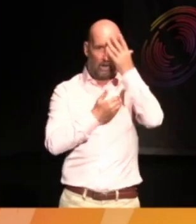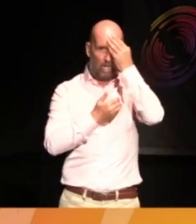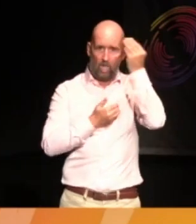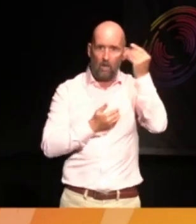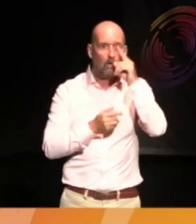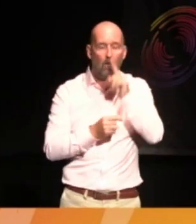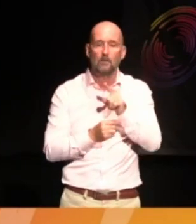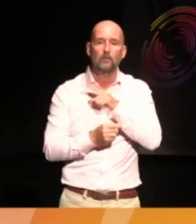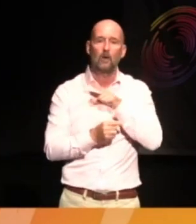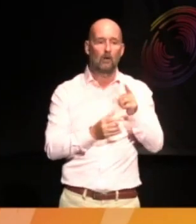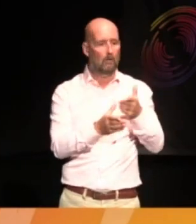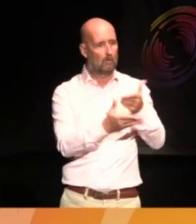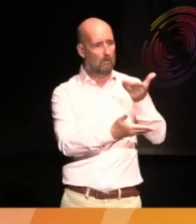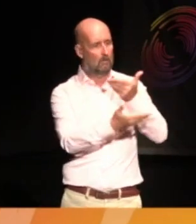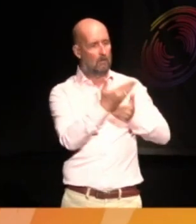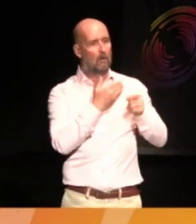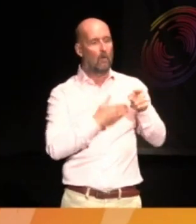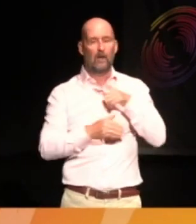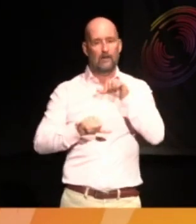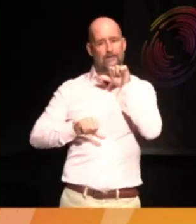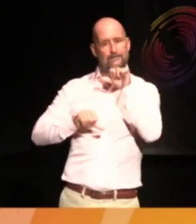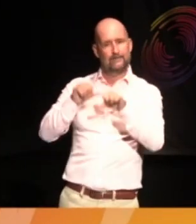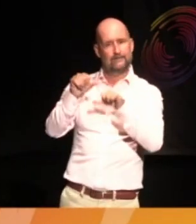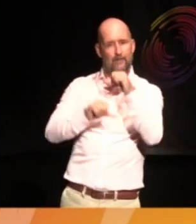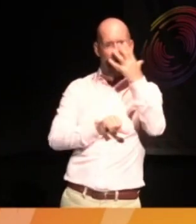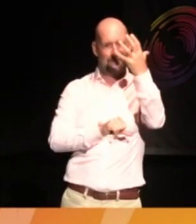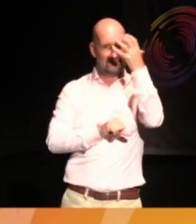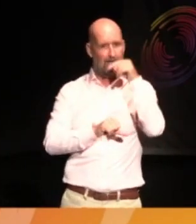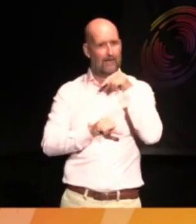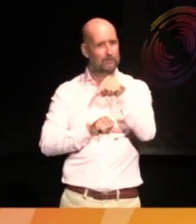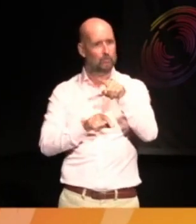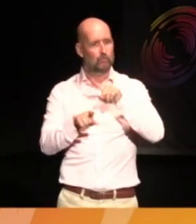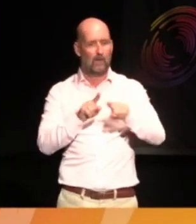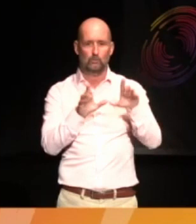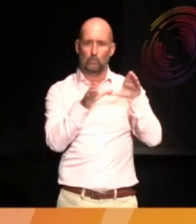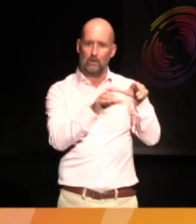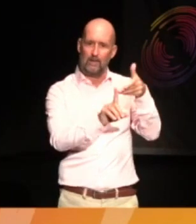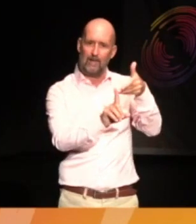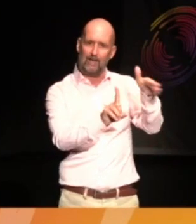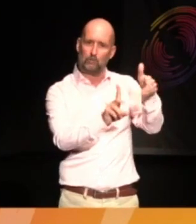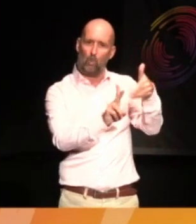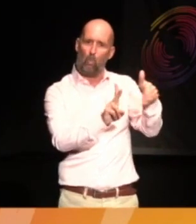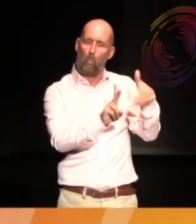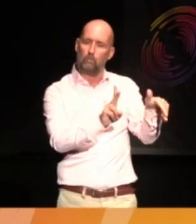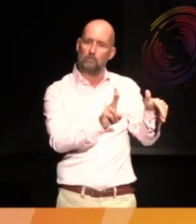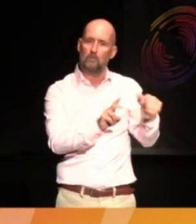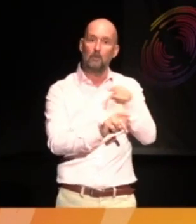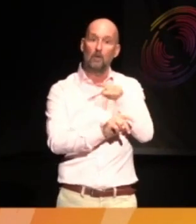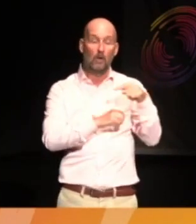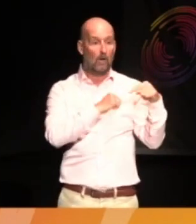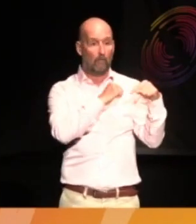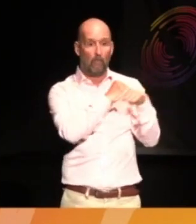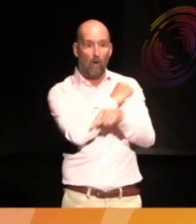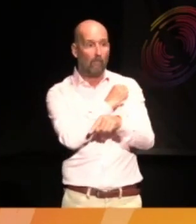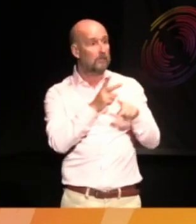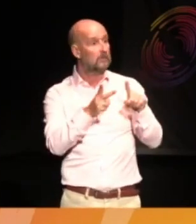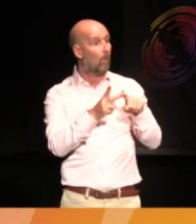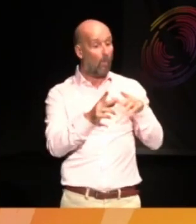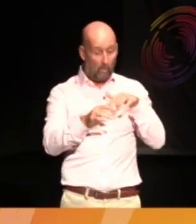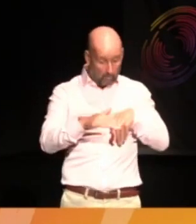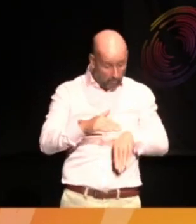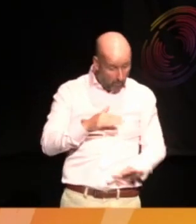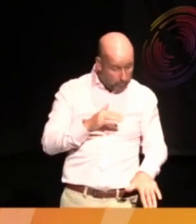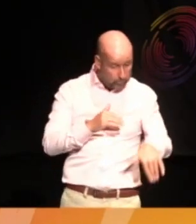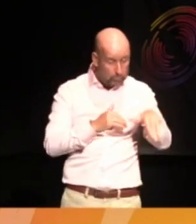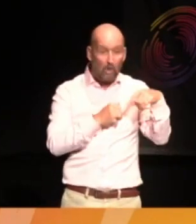first-hand accounts of systemic state action to exclude. If you fall into poverty or are born into it,